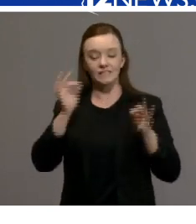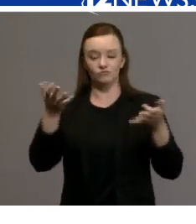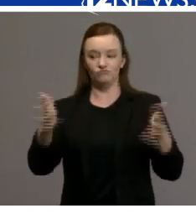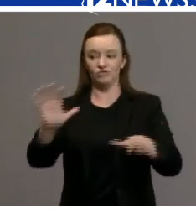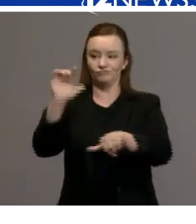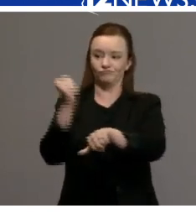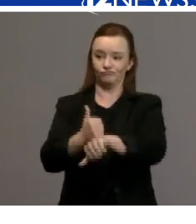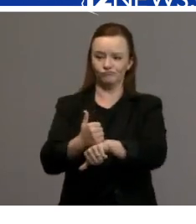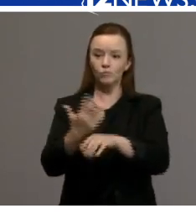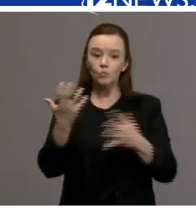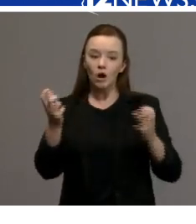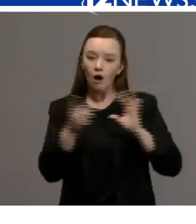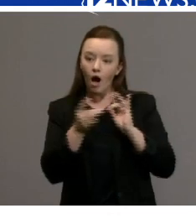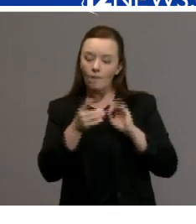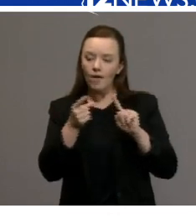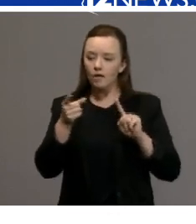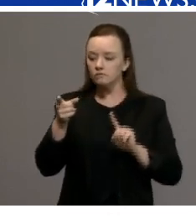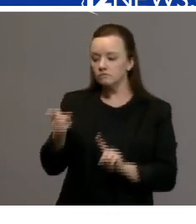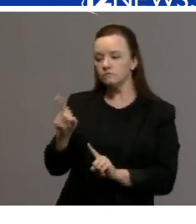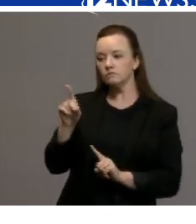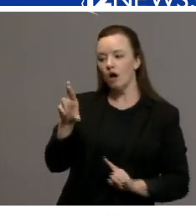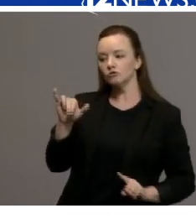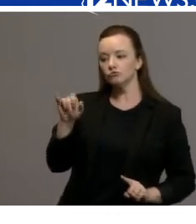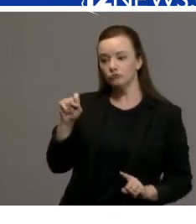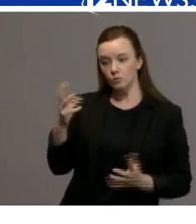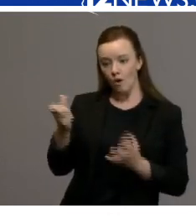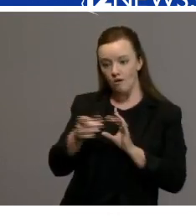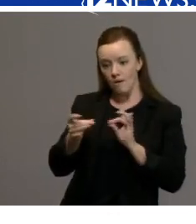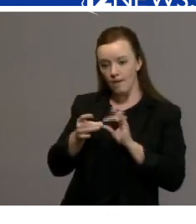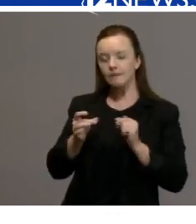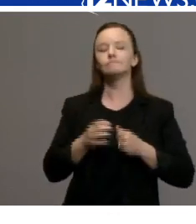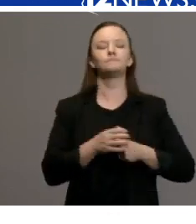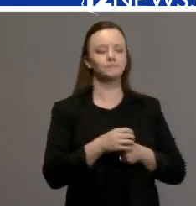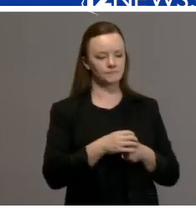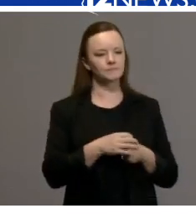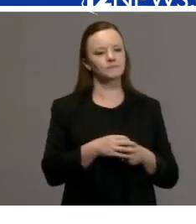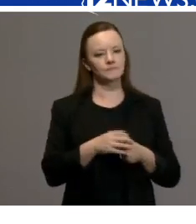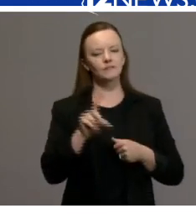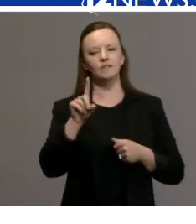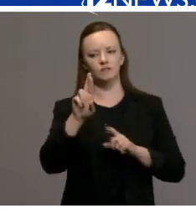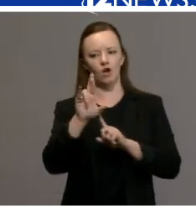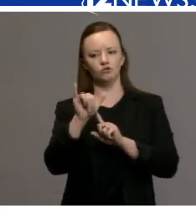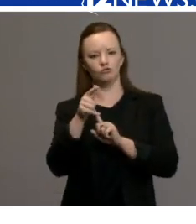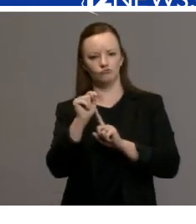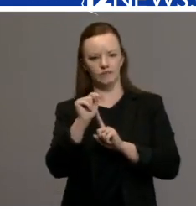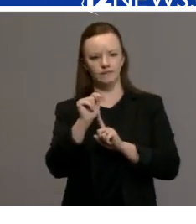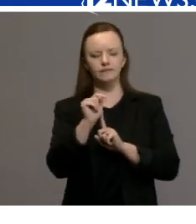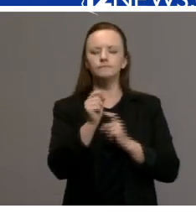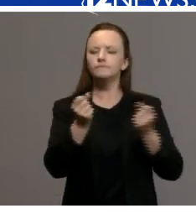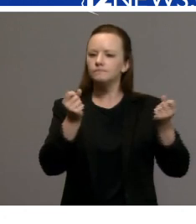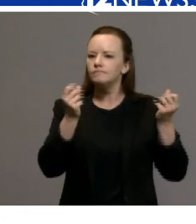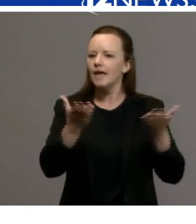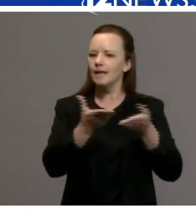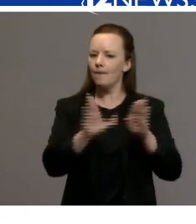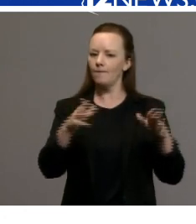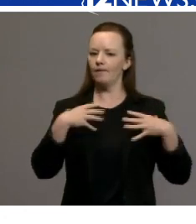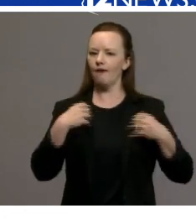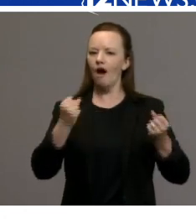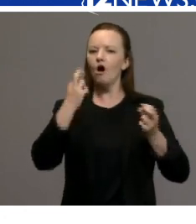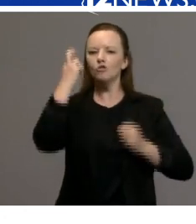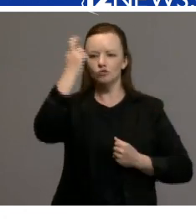health perspective? So there's a lot of public health reasons why we would want kids in